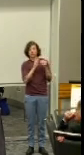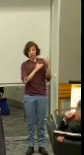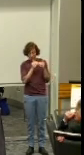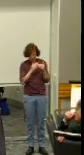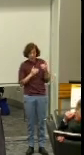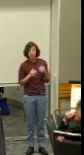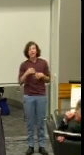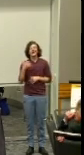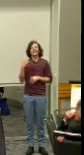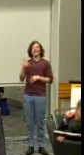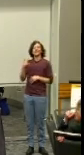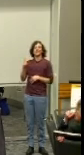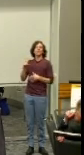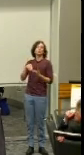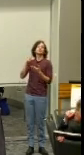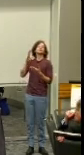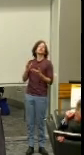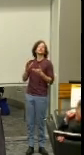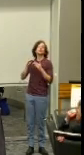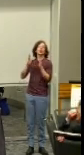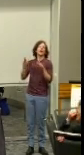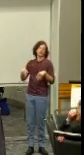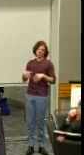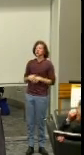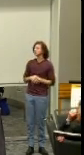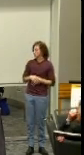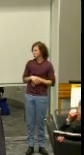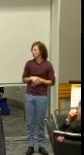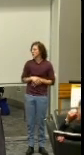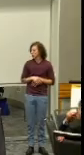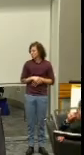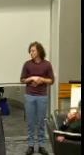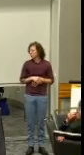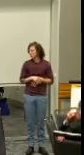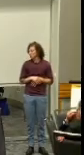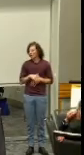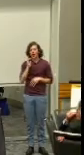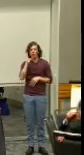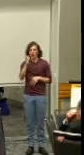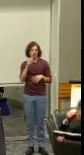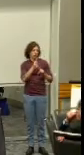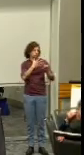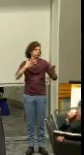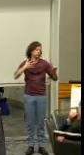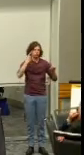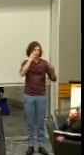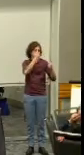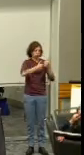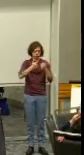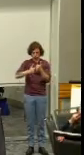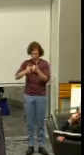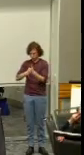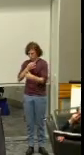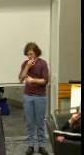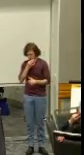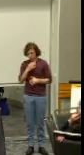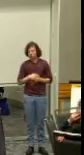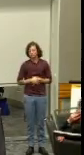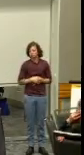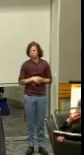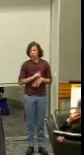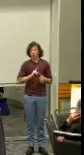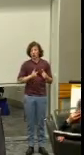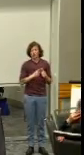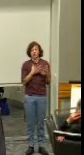yellow is the student housing. The student housing both look into each other. We'll go into each of the units in a bit, but we'll first